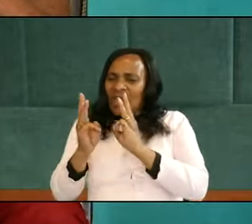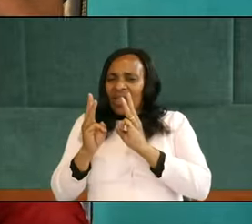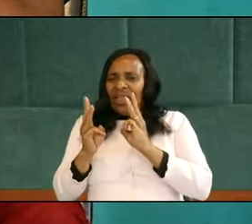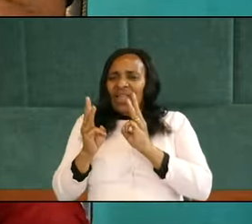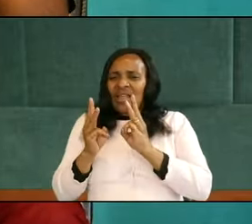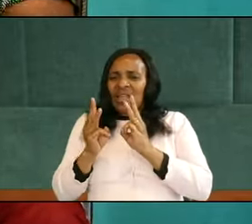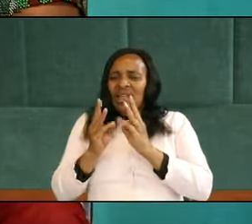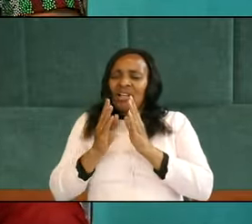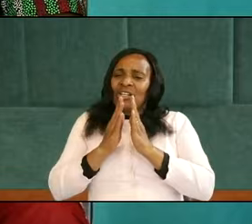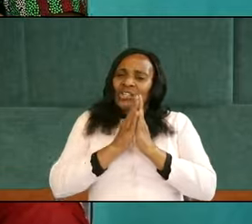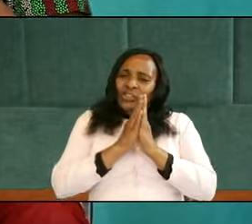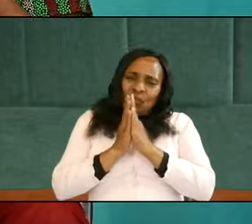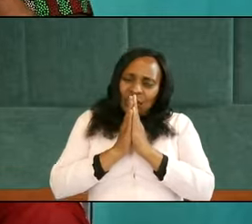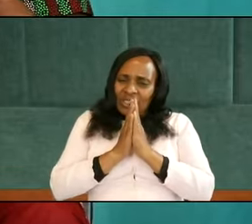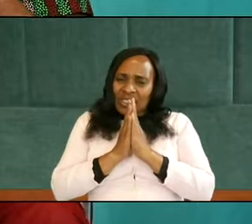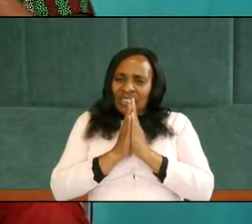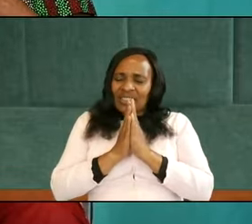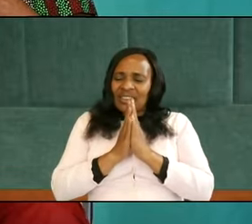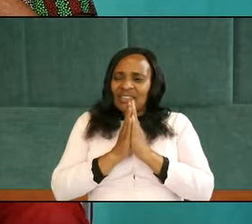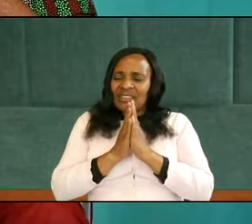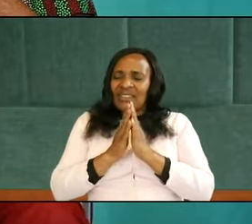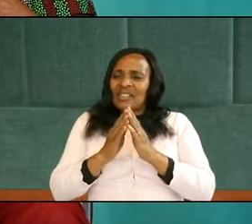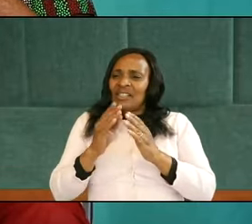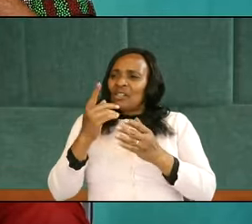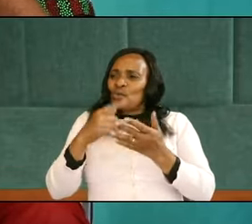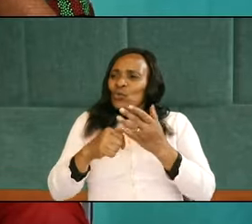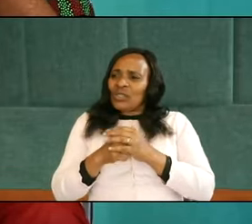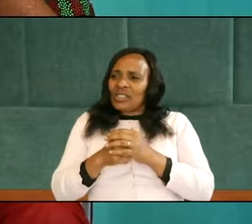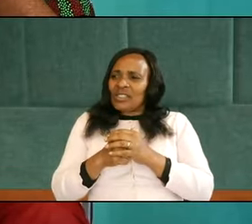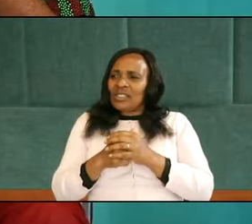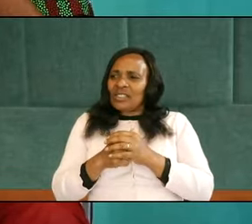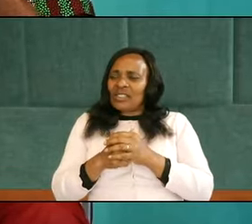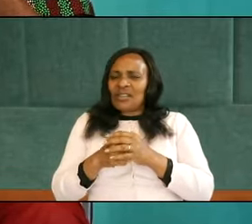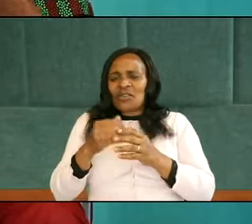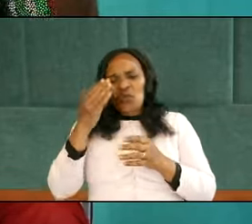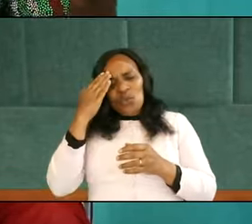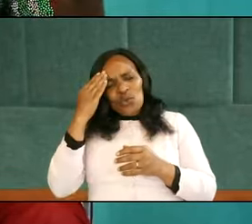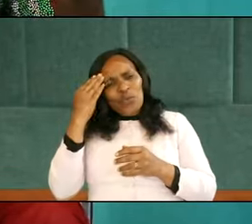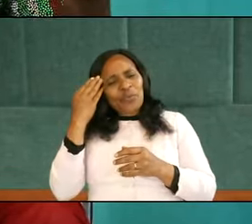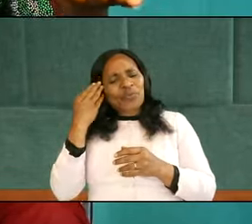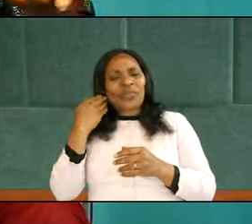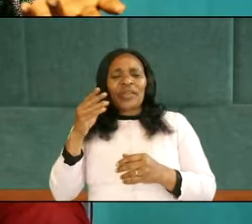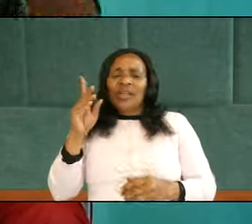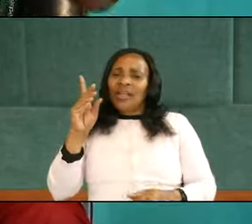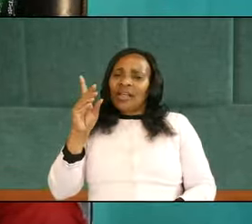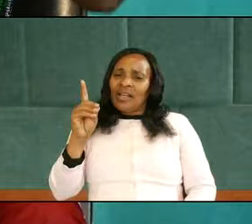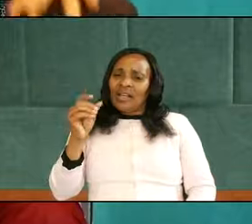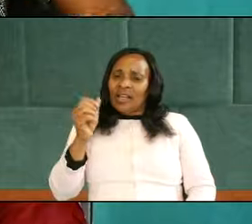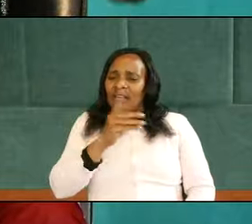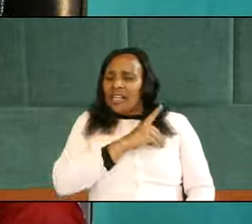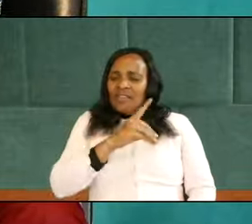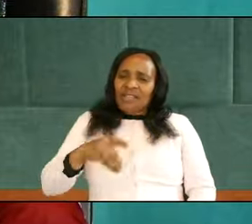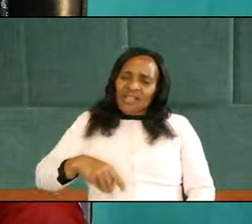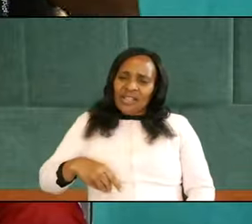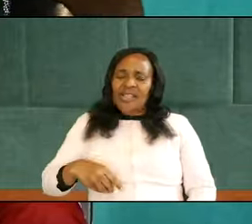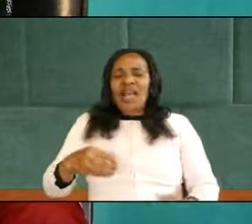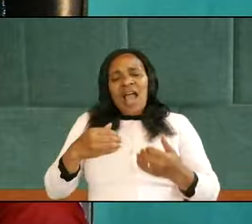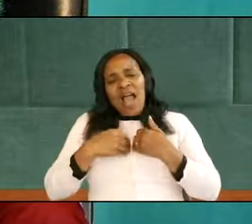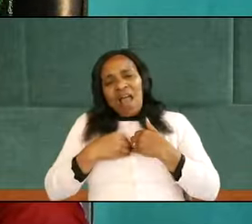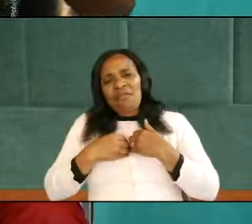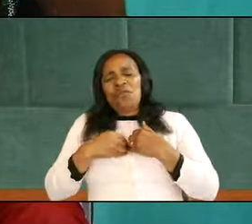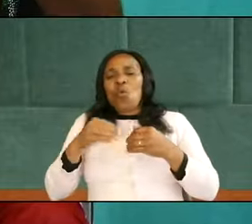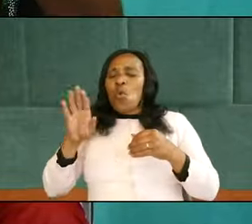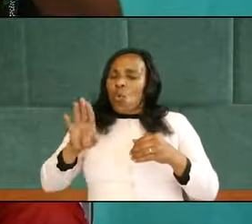the story of that parable is like, you know, I think, like, David had women in his